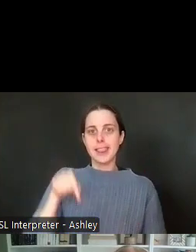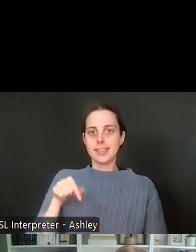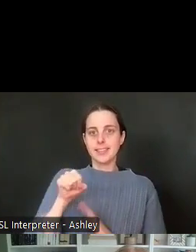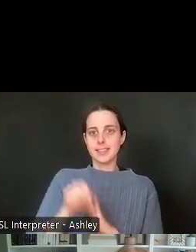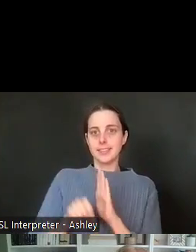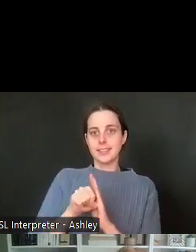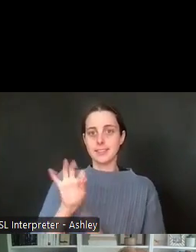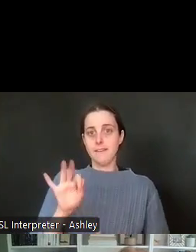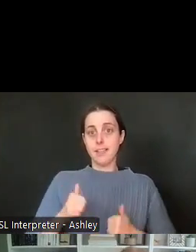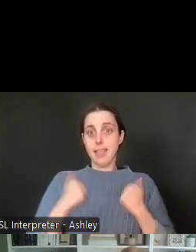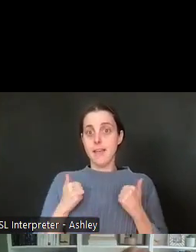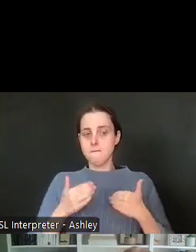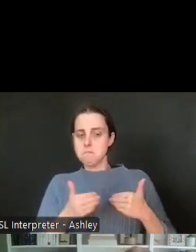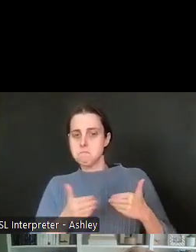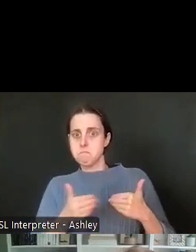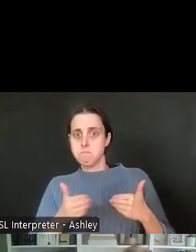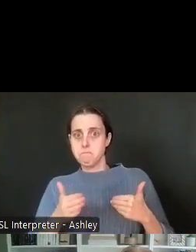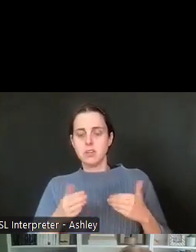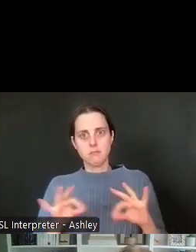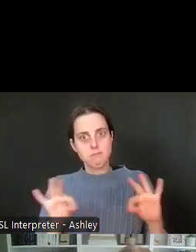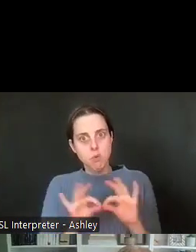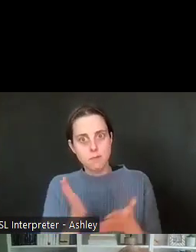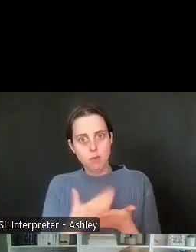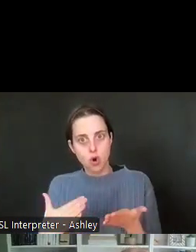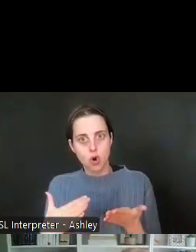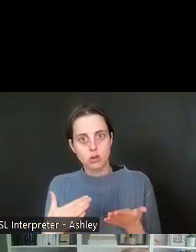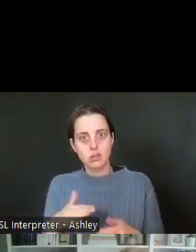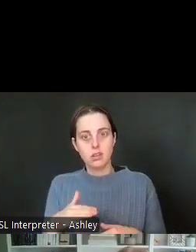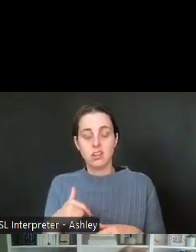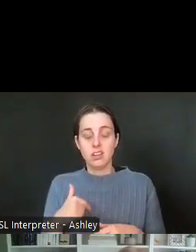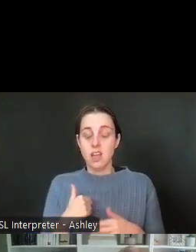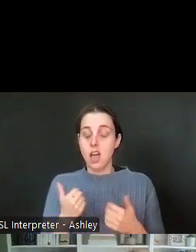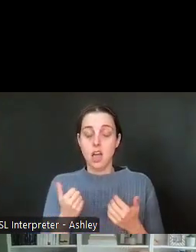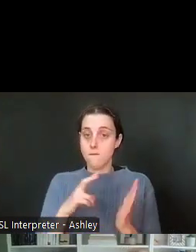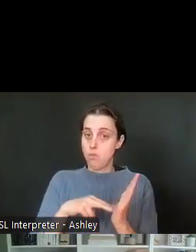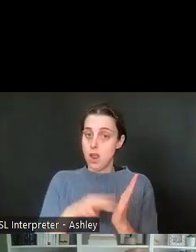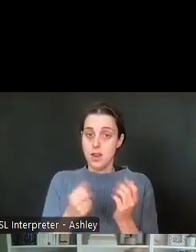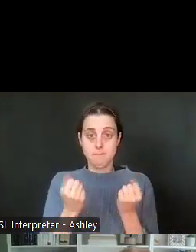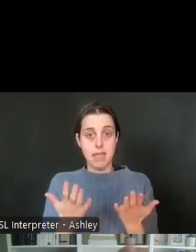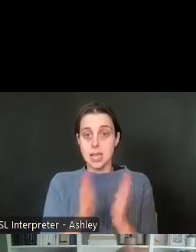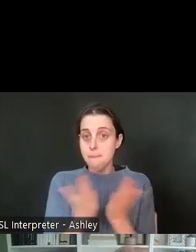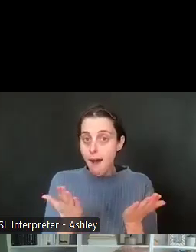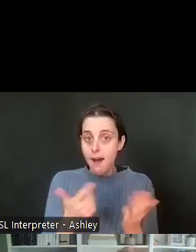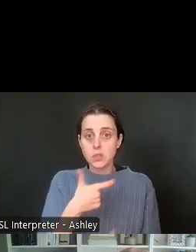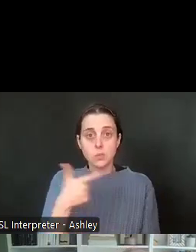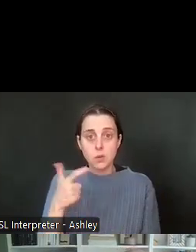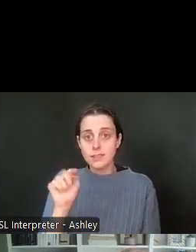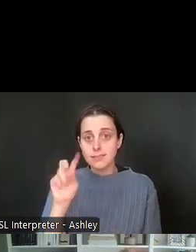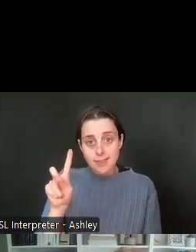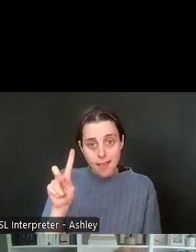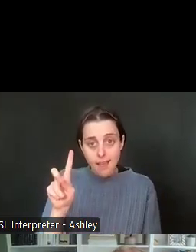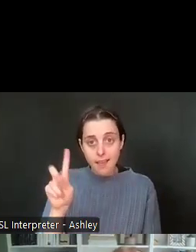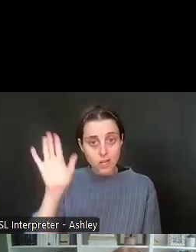part. And it's what I think all the books that I've read, and I have read dozens, and all the TED Talks I have watched, and I have